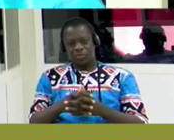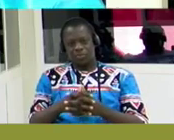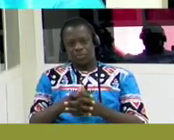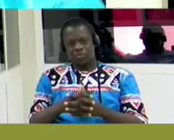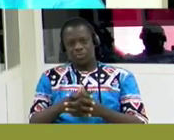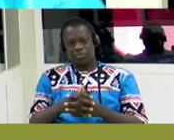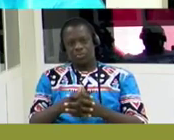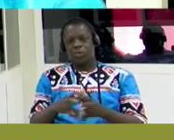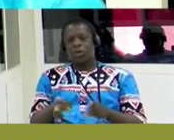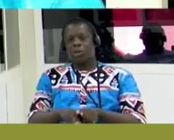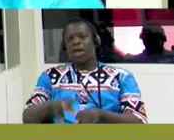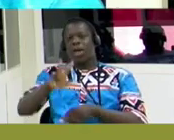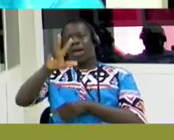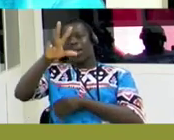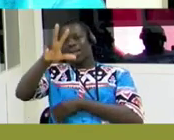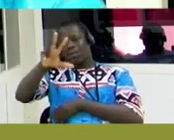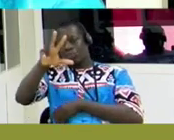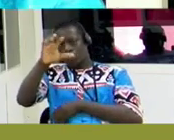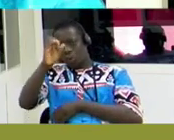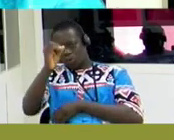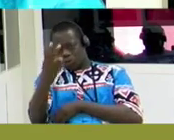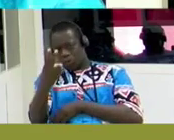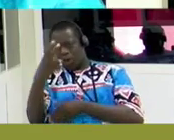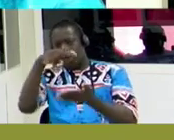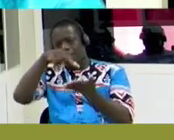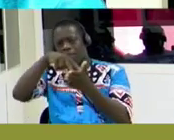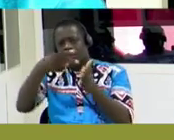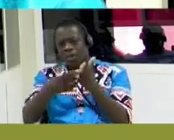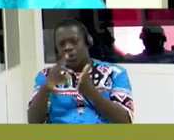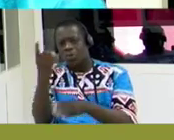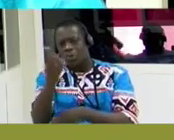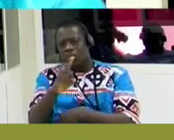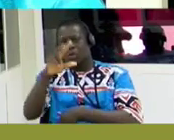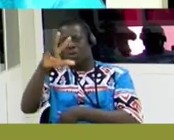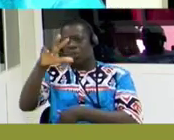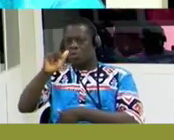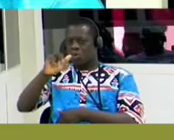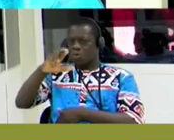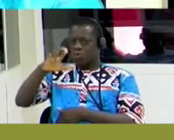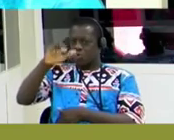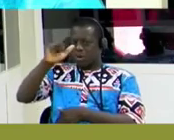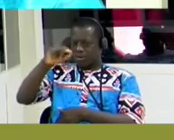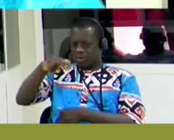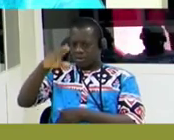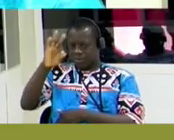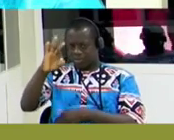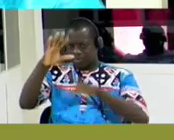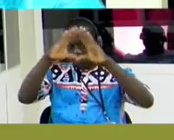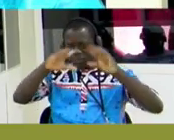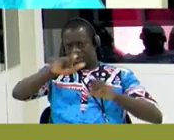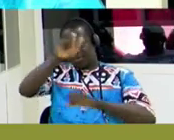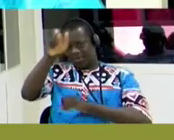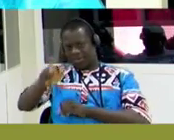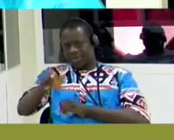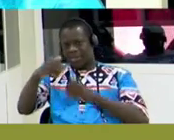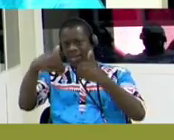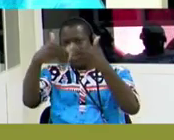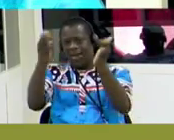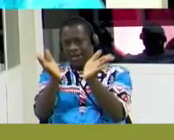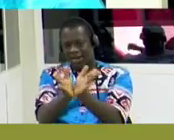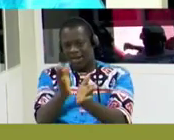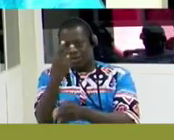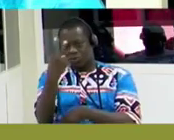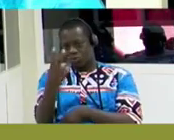Officer Class 2. Yes, sir. Thank you very much. Yeah. Thanks, Farida. Yeah. So that is how you came to be deployed to the State House? Yes,